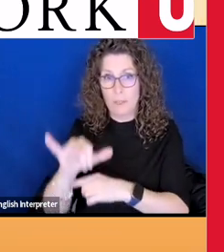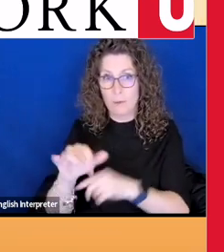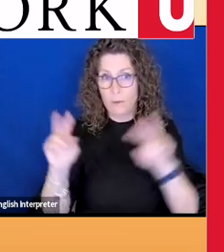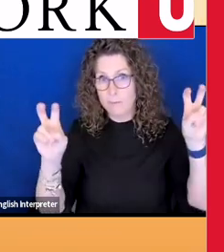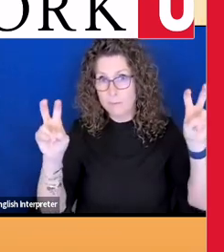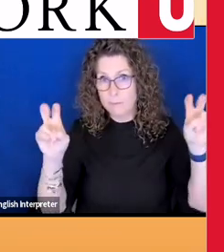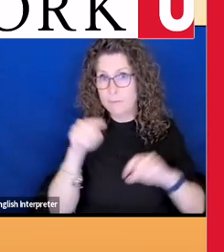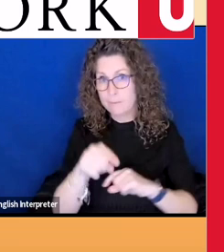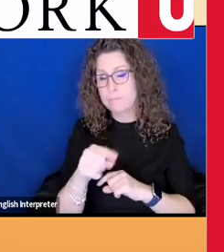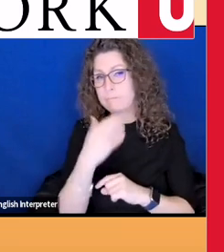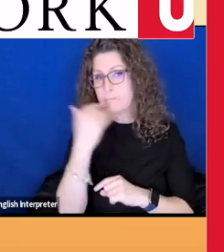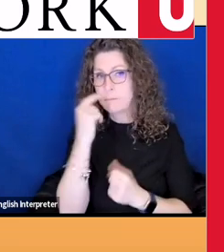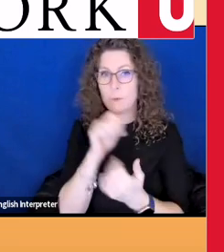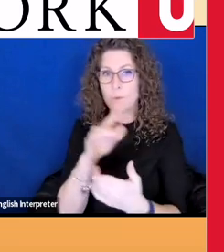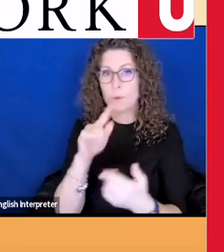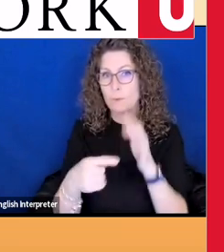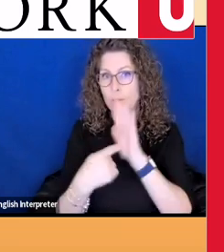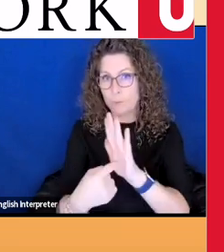aspect of solidarity.